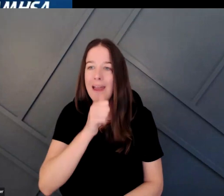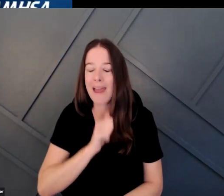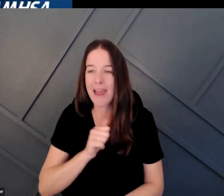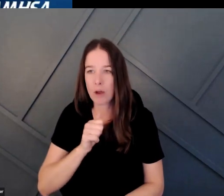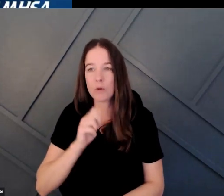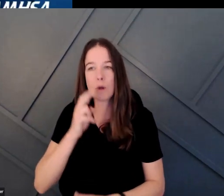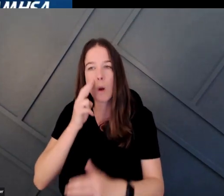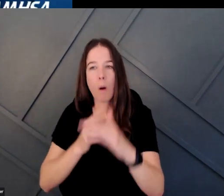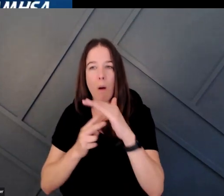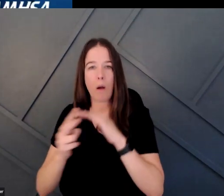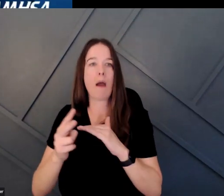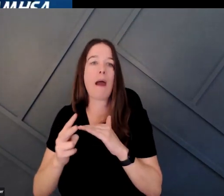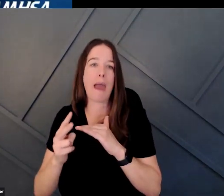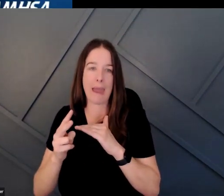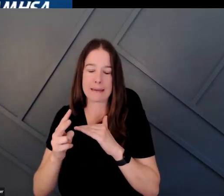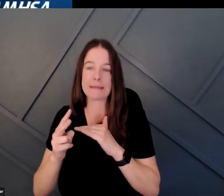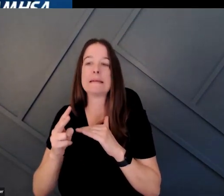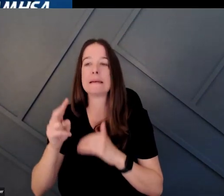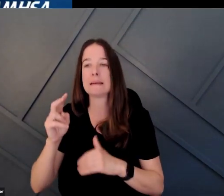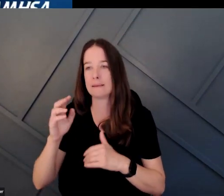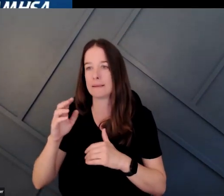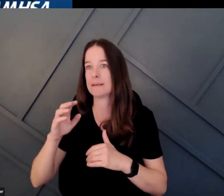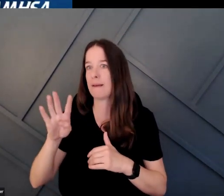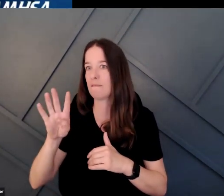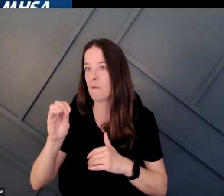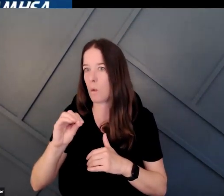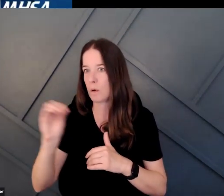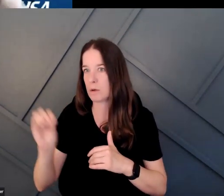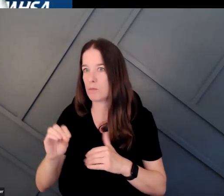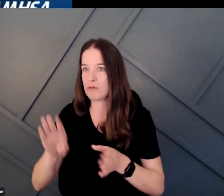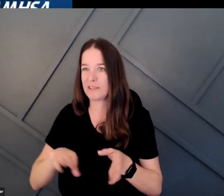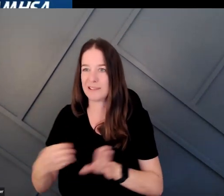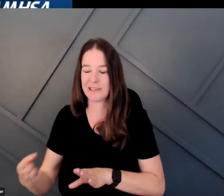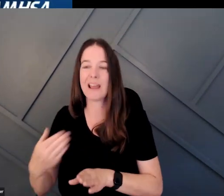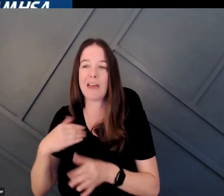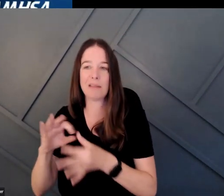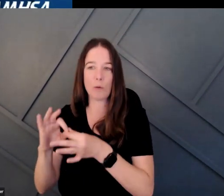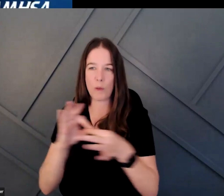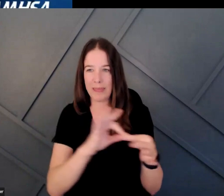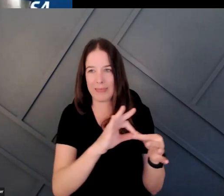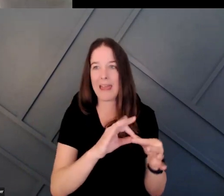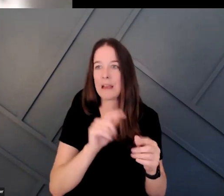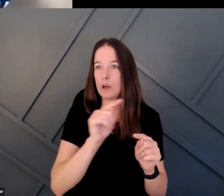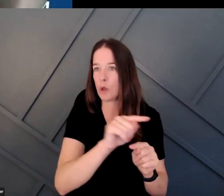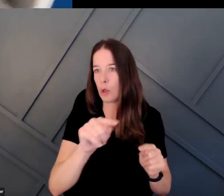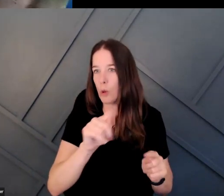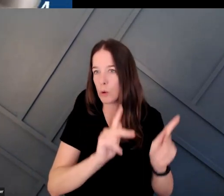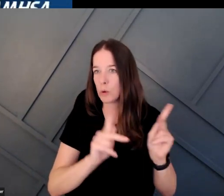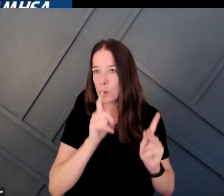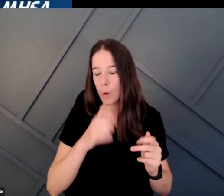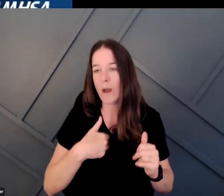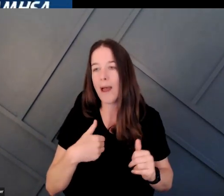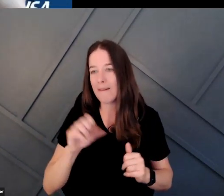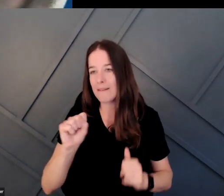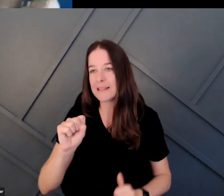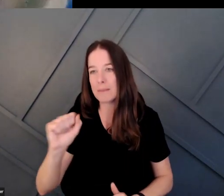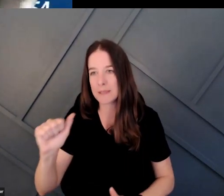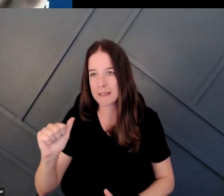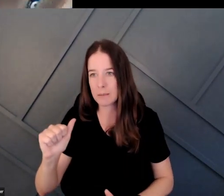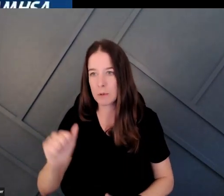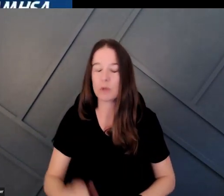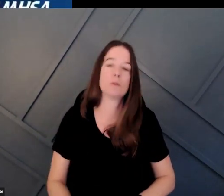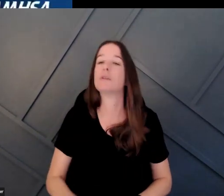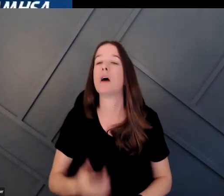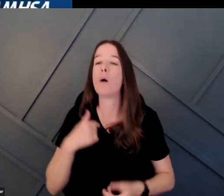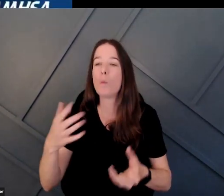deaths had a substance use condition that was related. But there are two other things I want to mention. I've just really emphasized how this